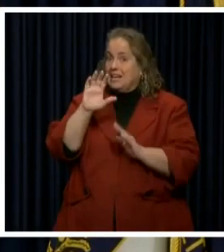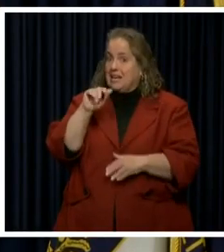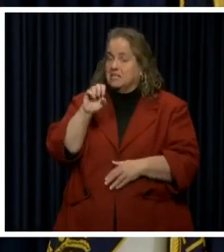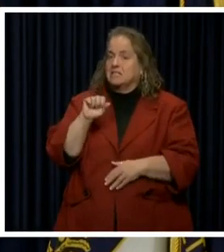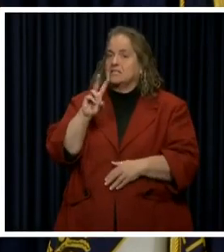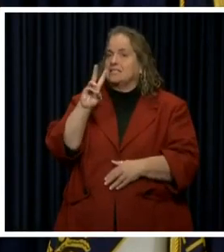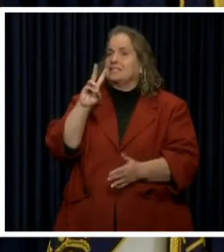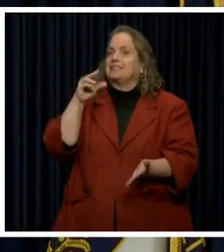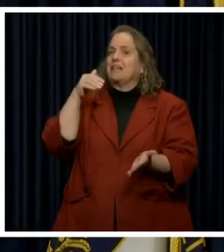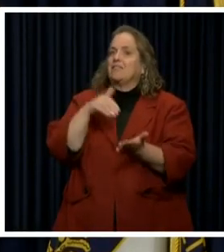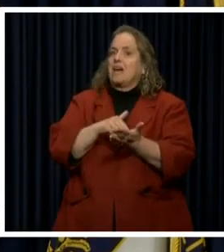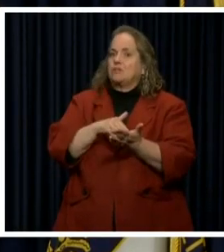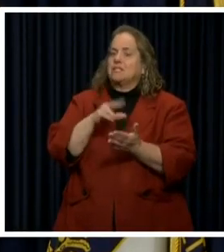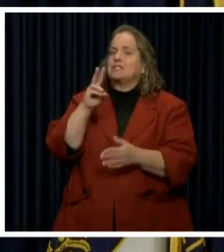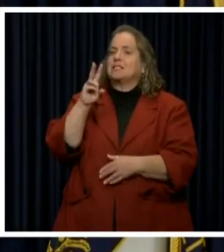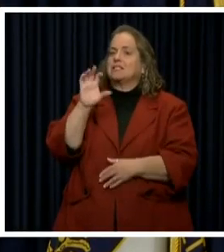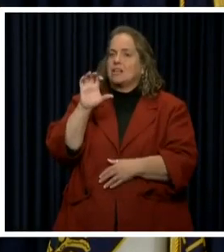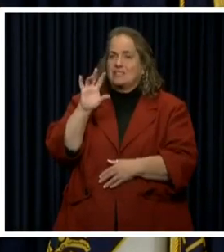to